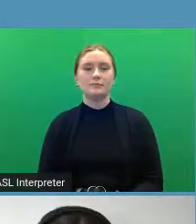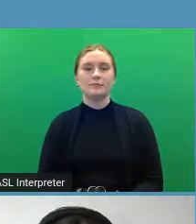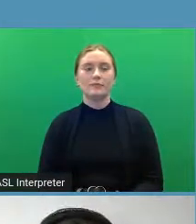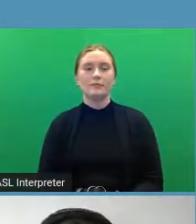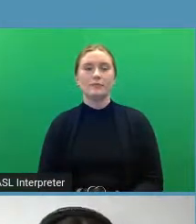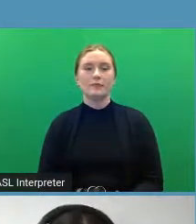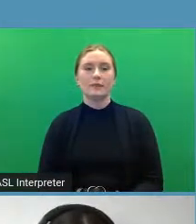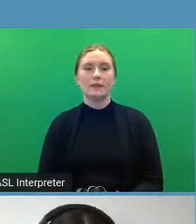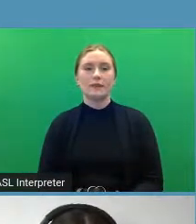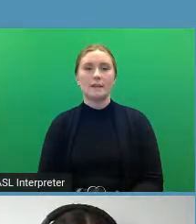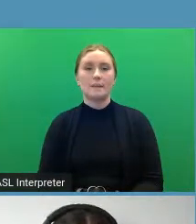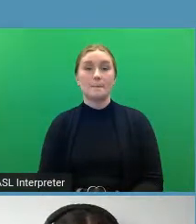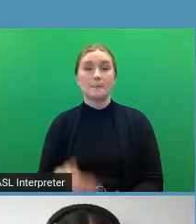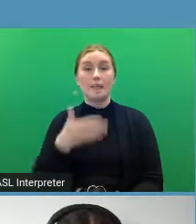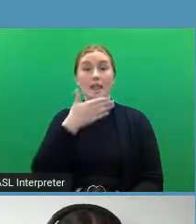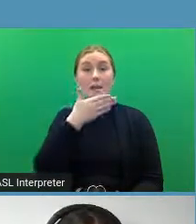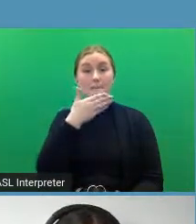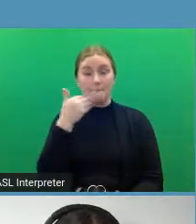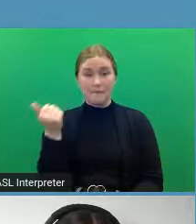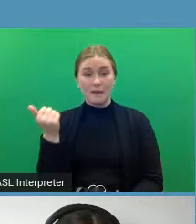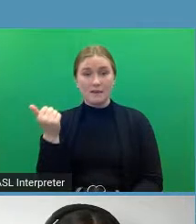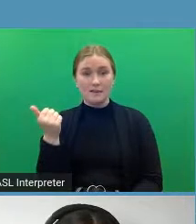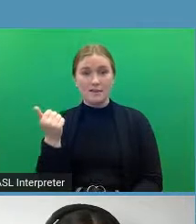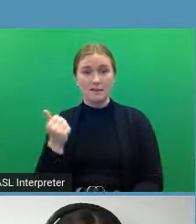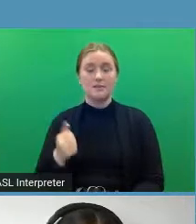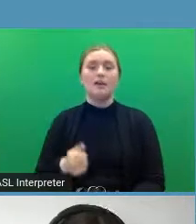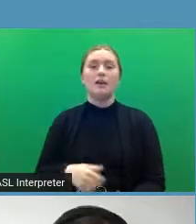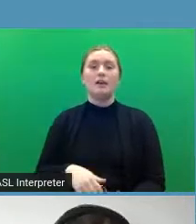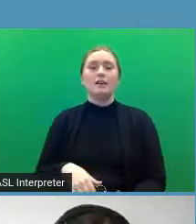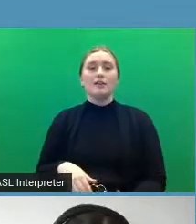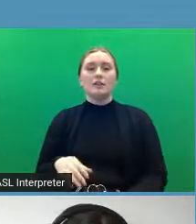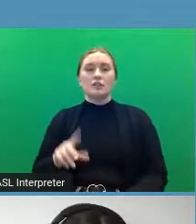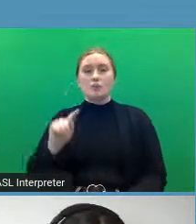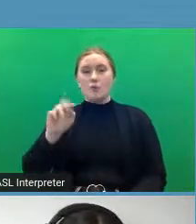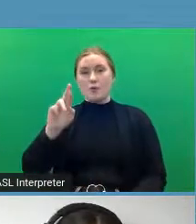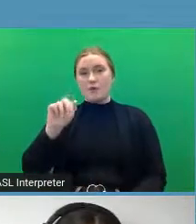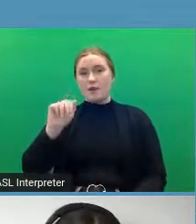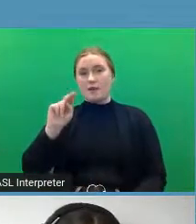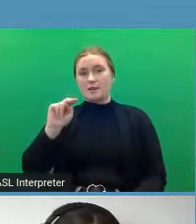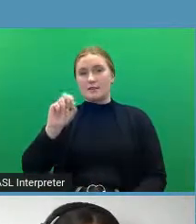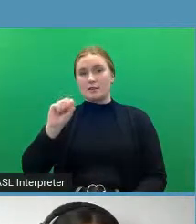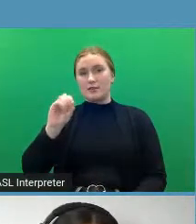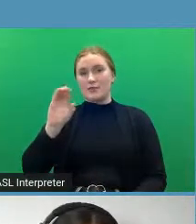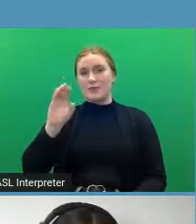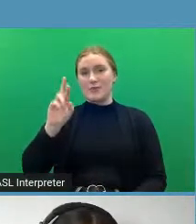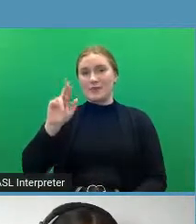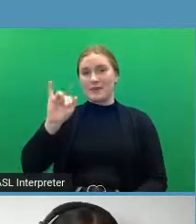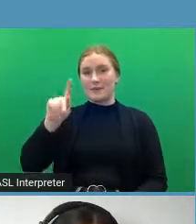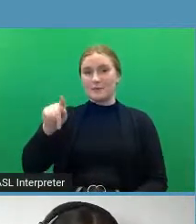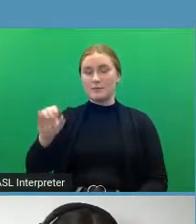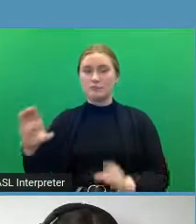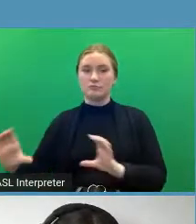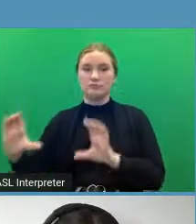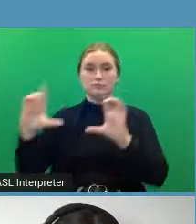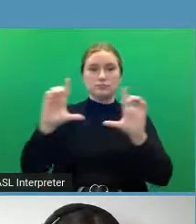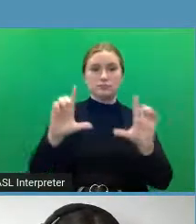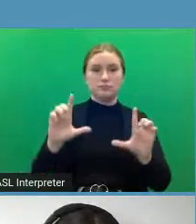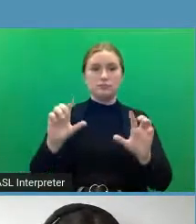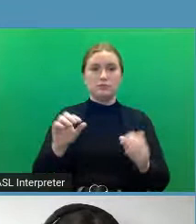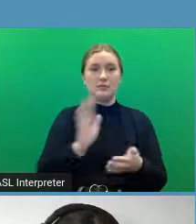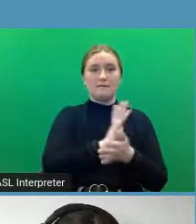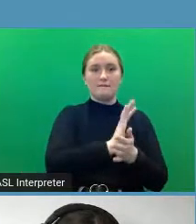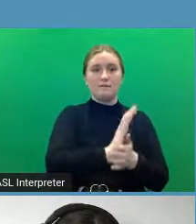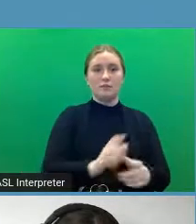and best practices is to place this transcript next to the video. What I'm showing now is a screenshot